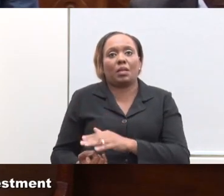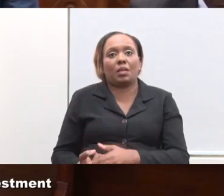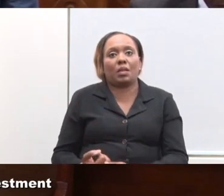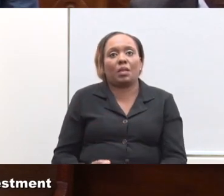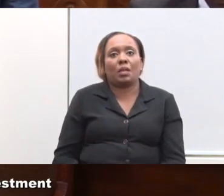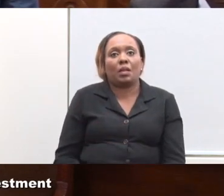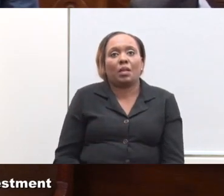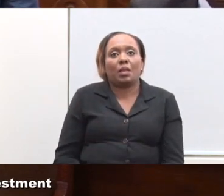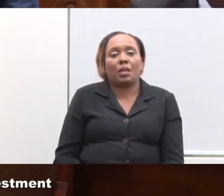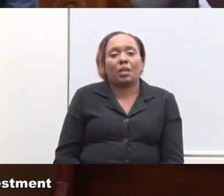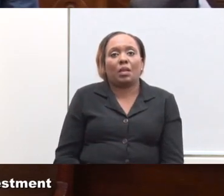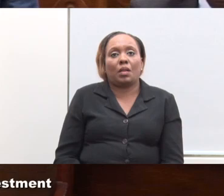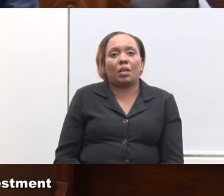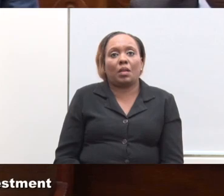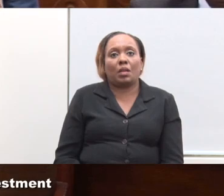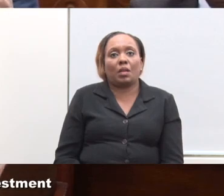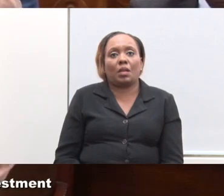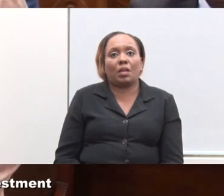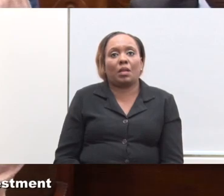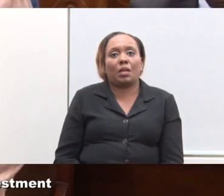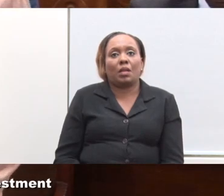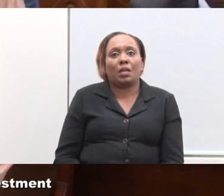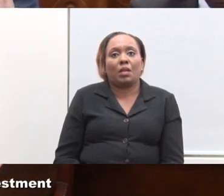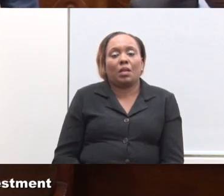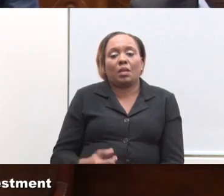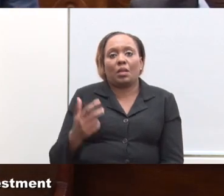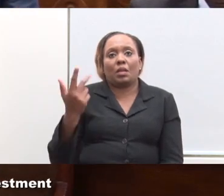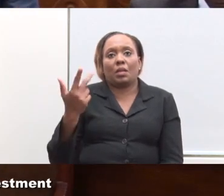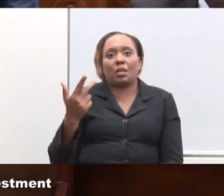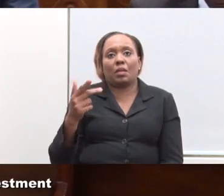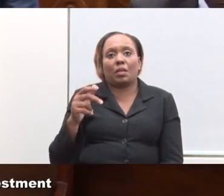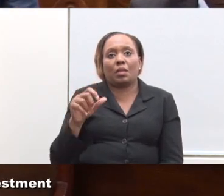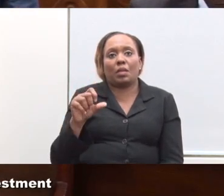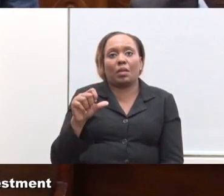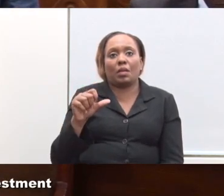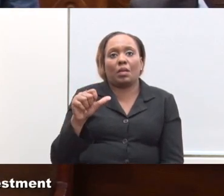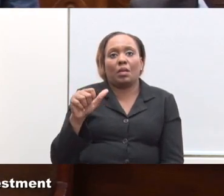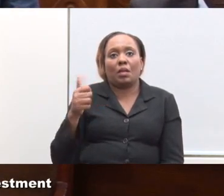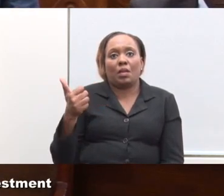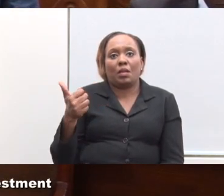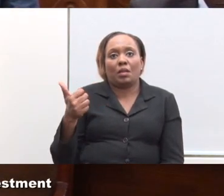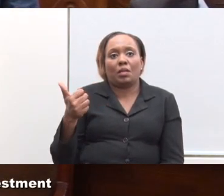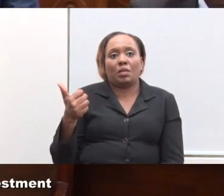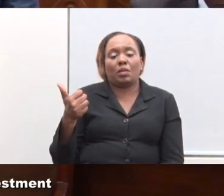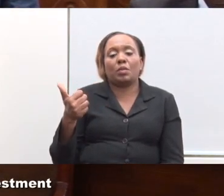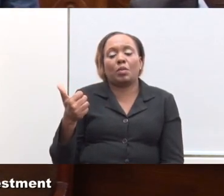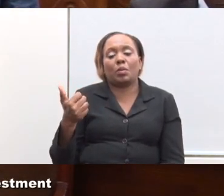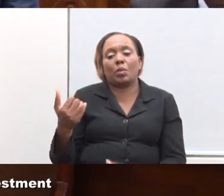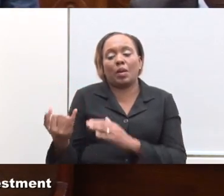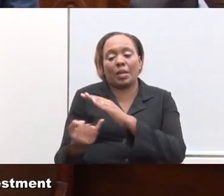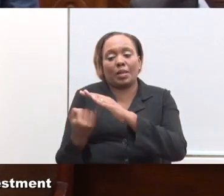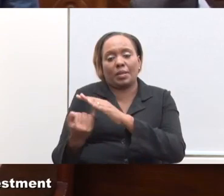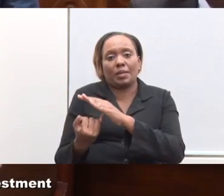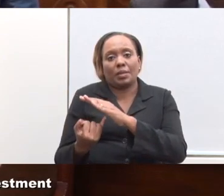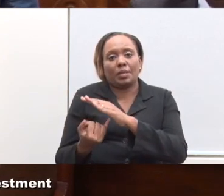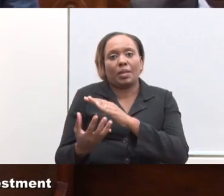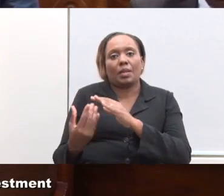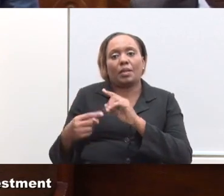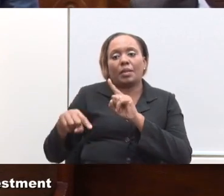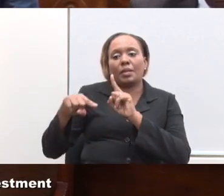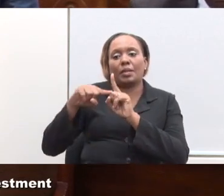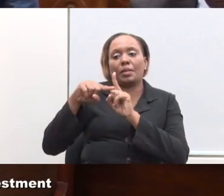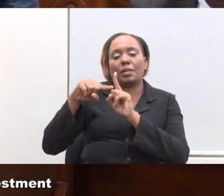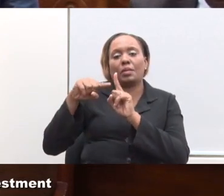were in isolation, and the Minister of Health has indicated those were the ones who tested positive. So, and I say this